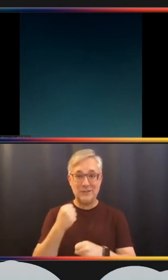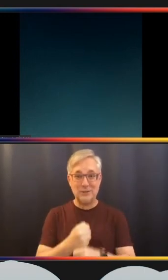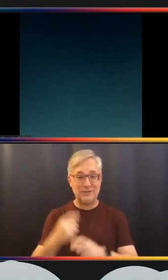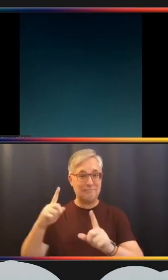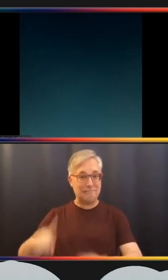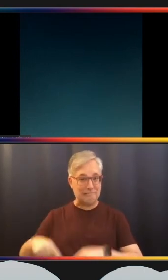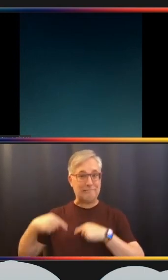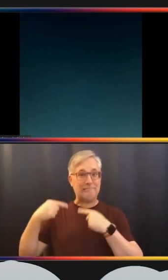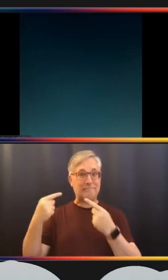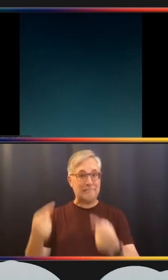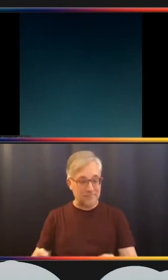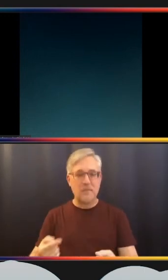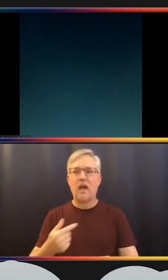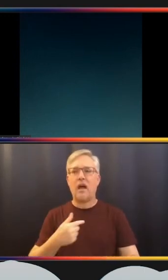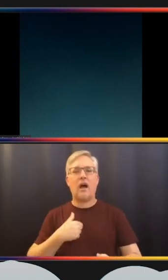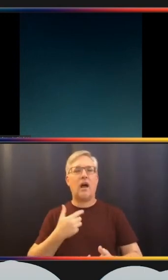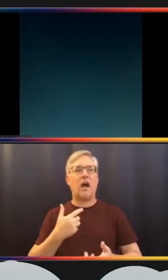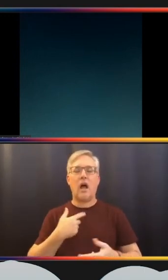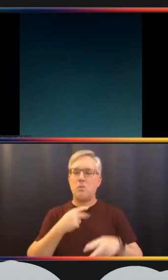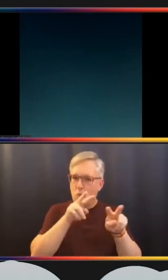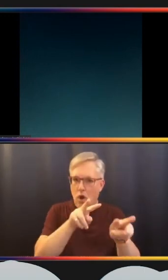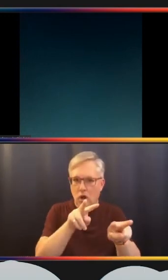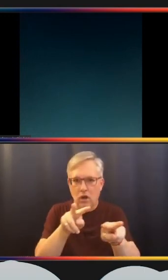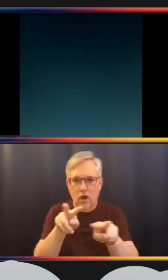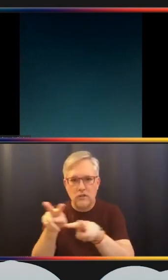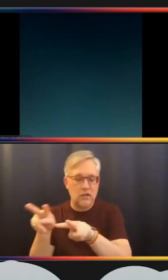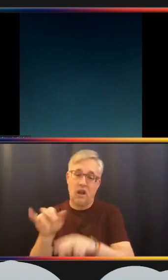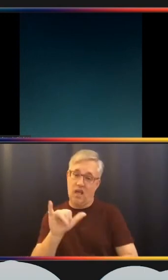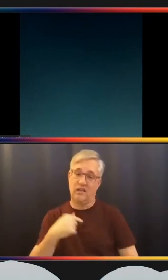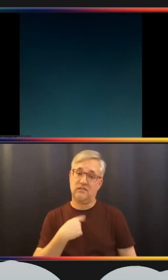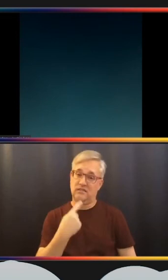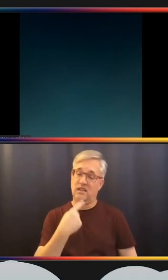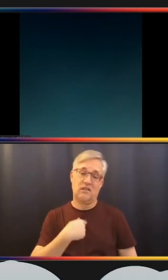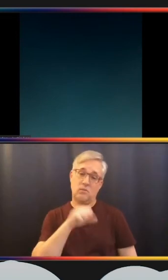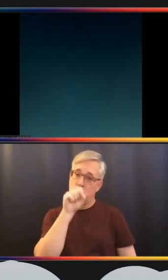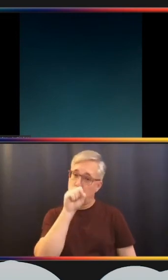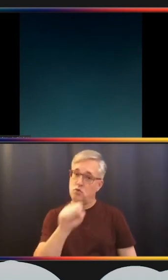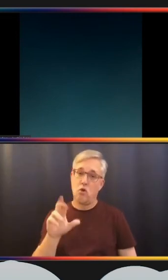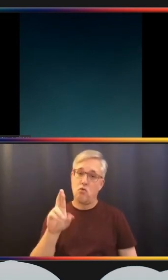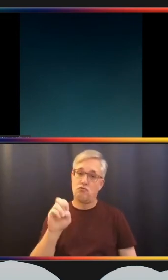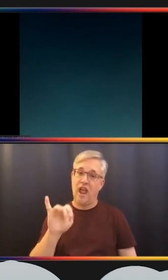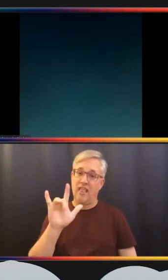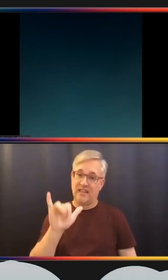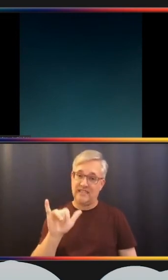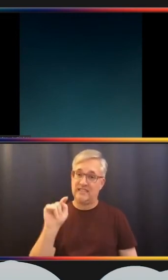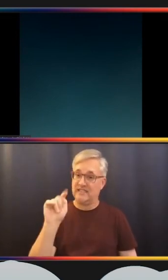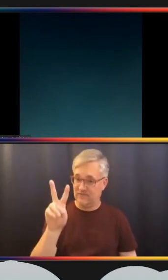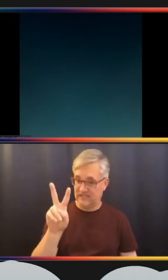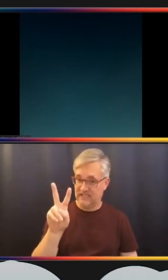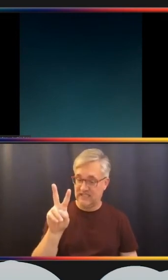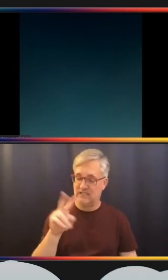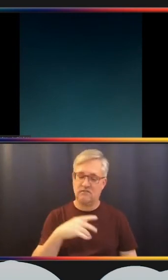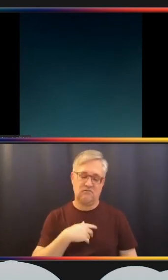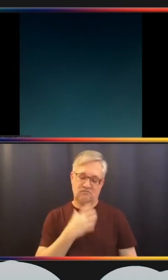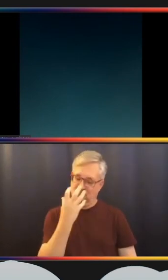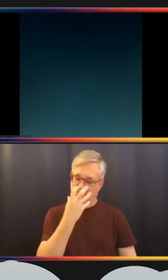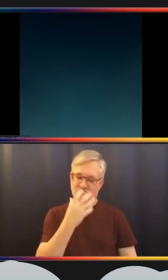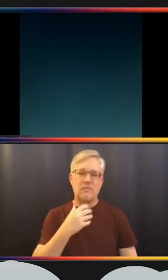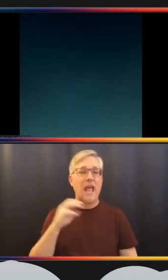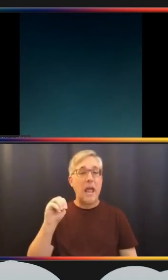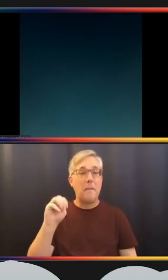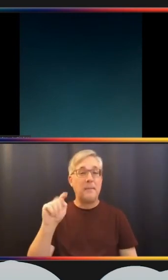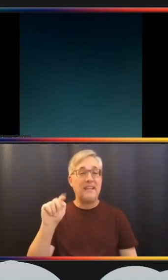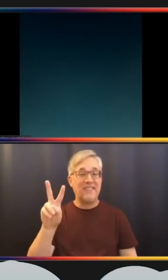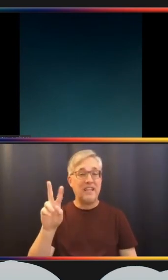I mean, I've been watching all the things. Like I said, I'm a huge reality TV person, and I love MTV